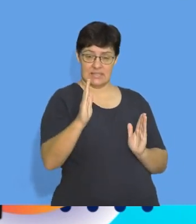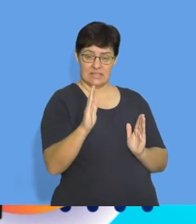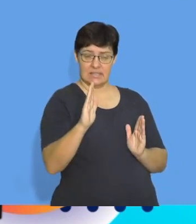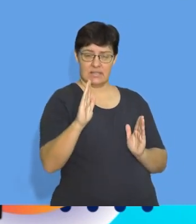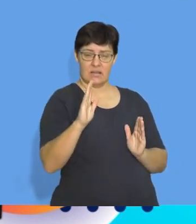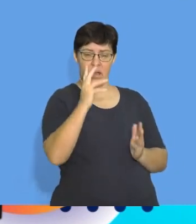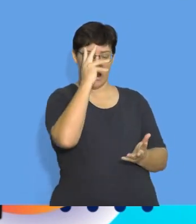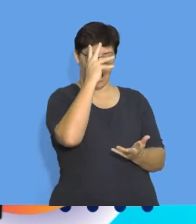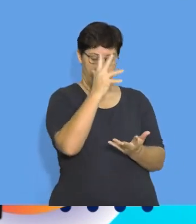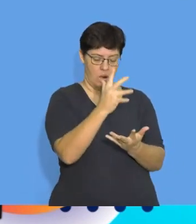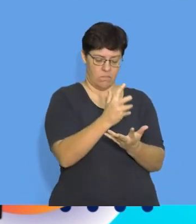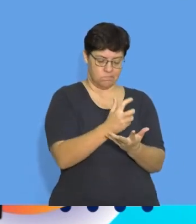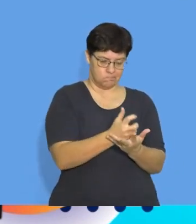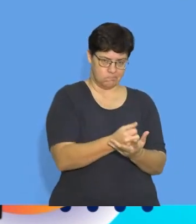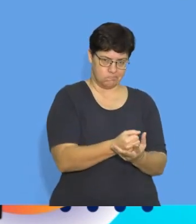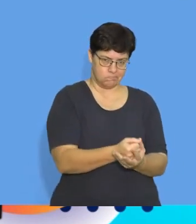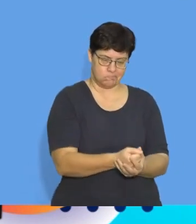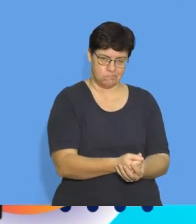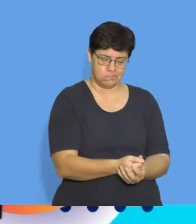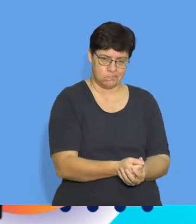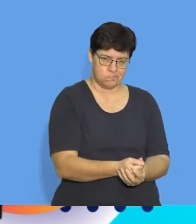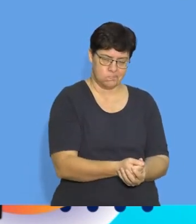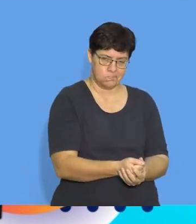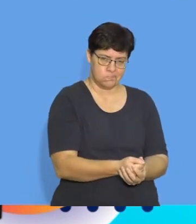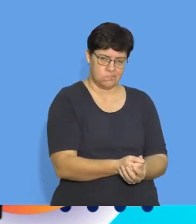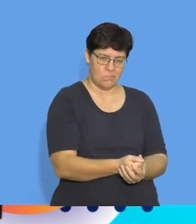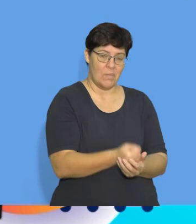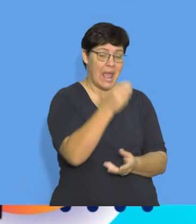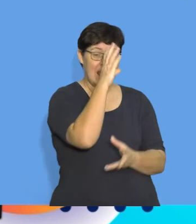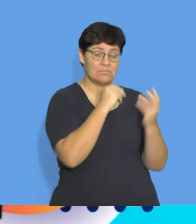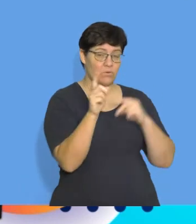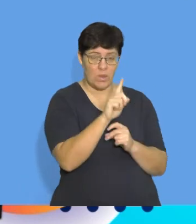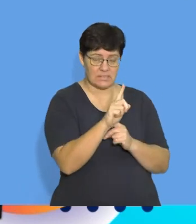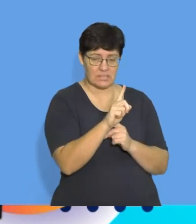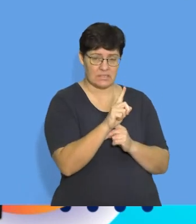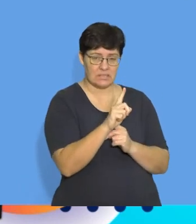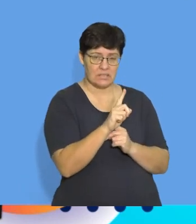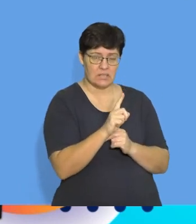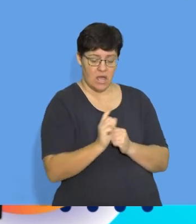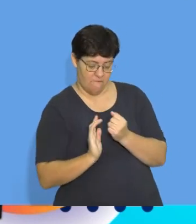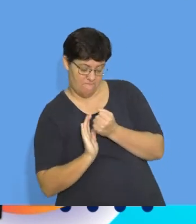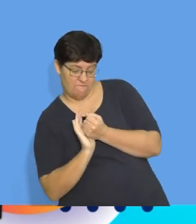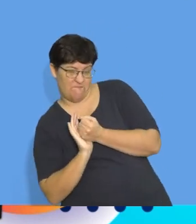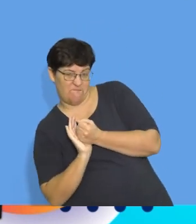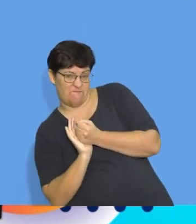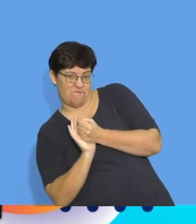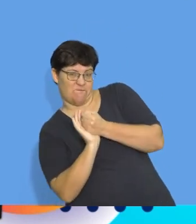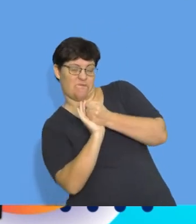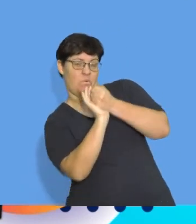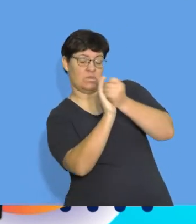the ball is on the floor and experiencing an upward force that's going